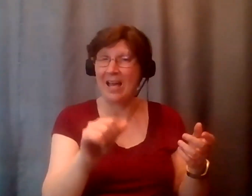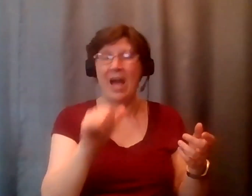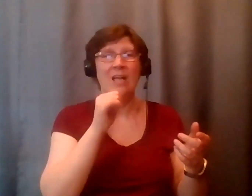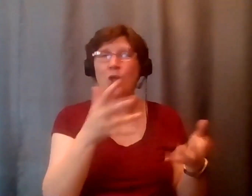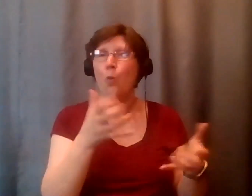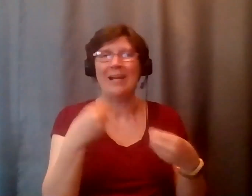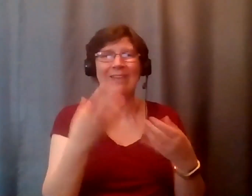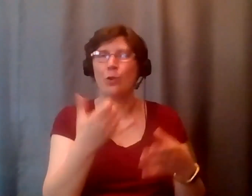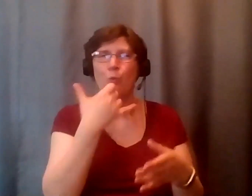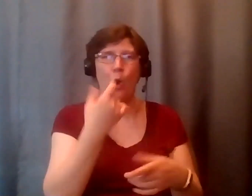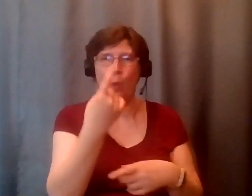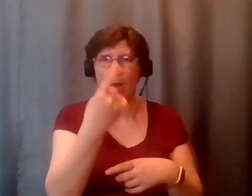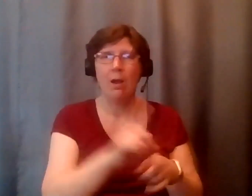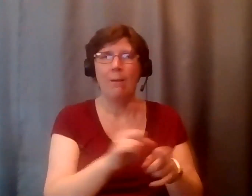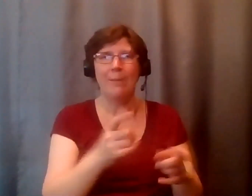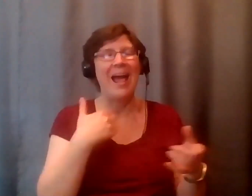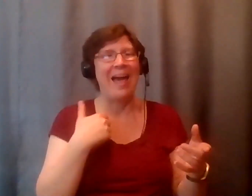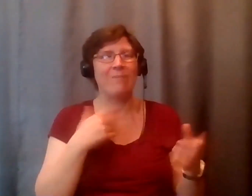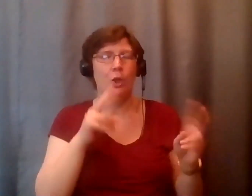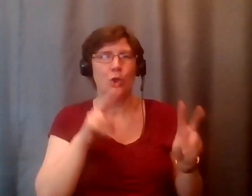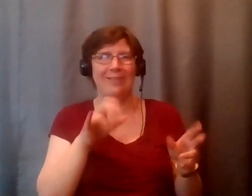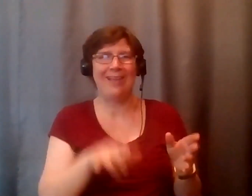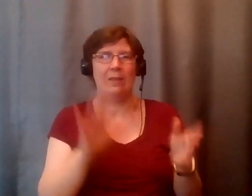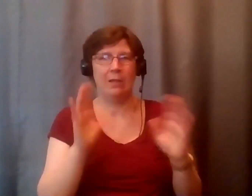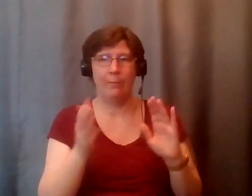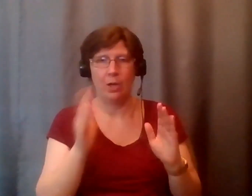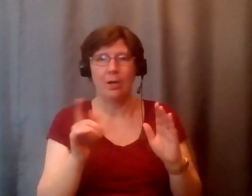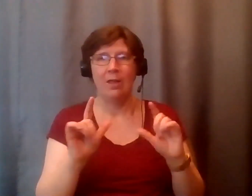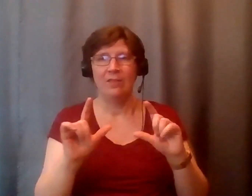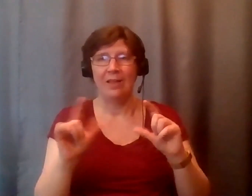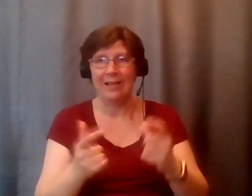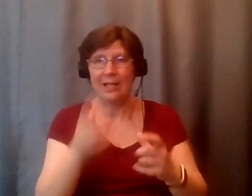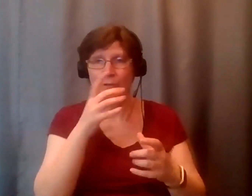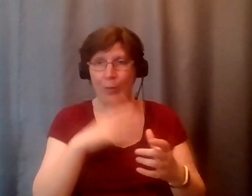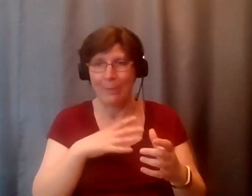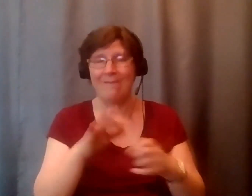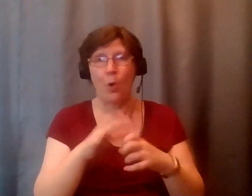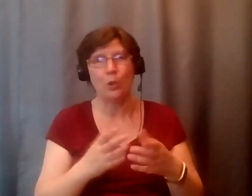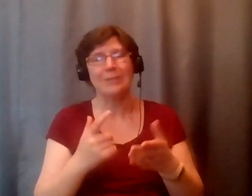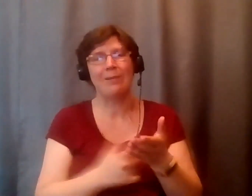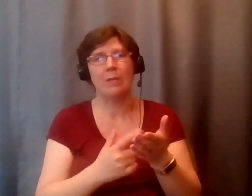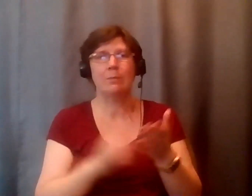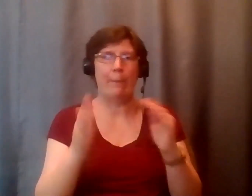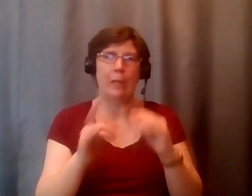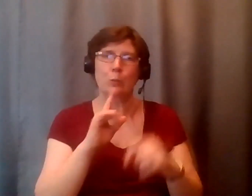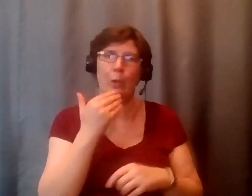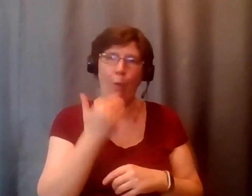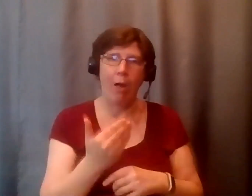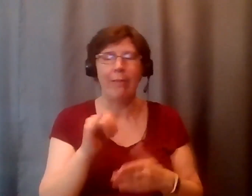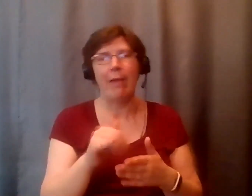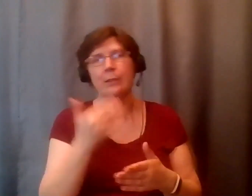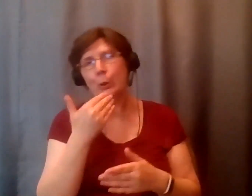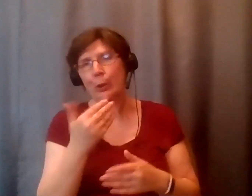So, but I have looked at those that compare. The League of Women Voters sometimes compares pretty well, and that's a good place to